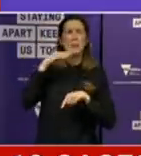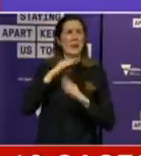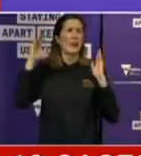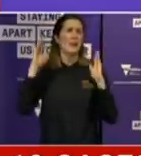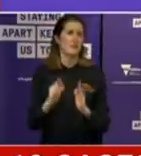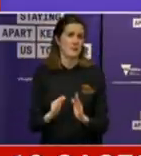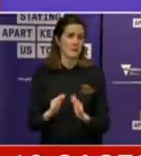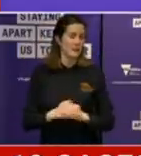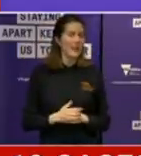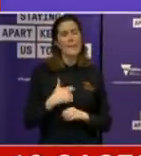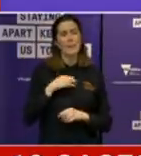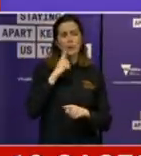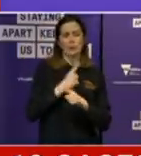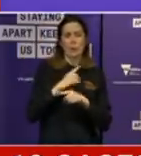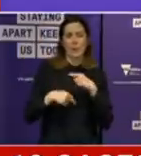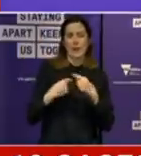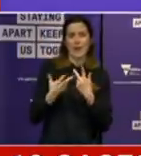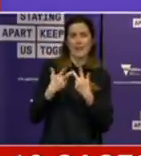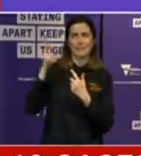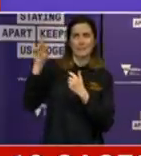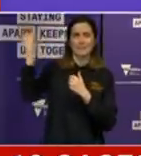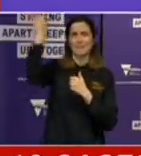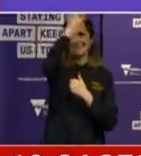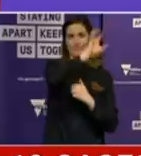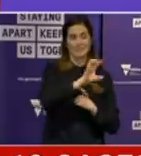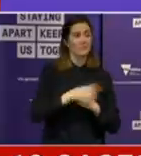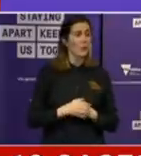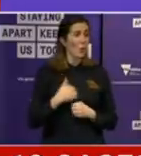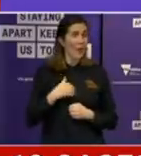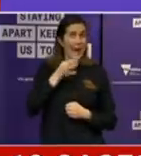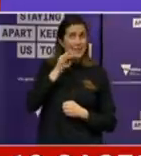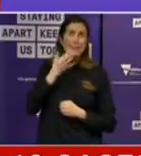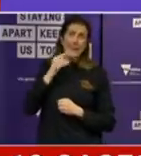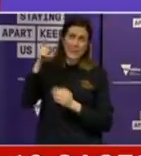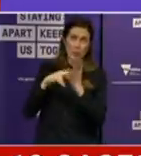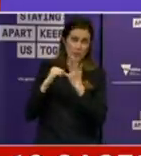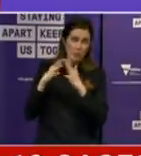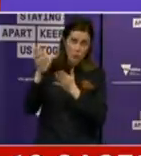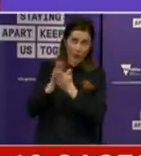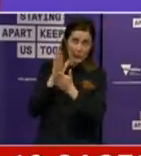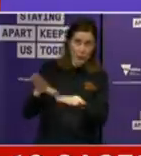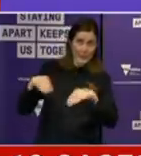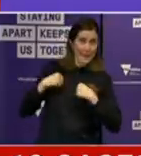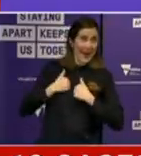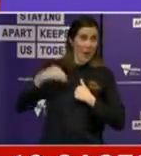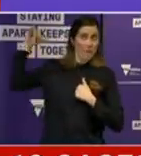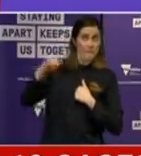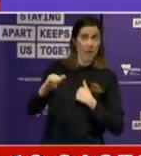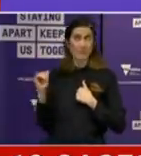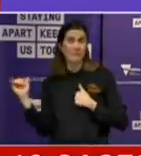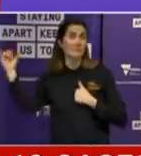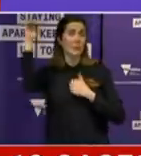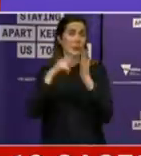All I can say is, from our point of view, we've made many requests of other states, and they've always delivered, and we're very, very grateful to them. A lot of people expressing